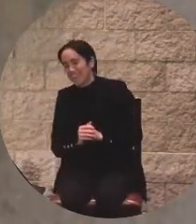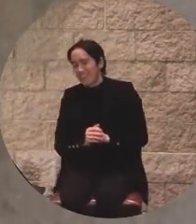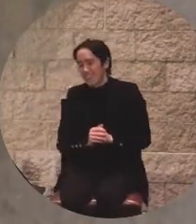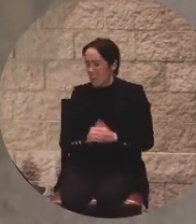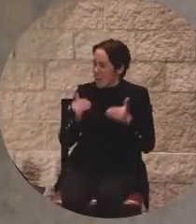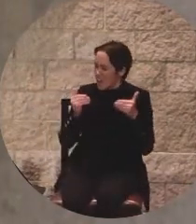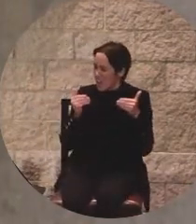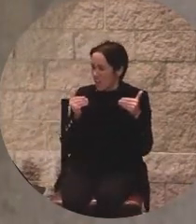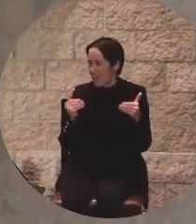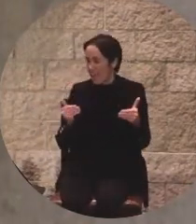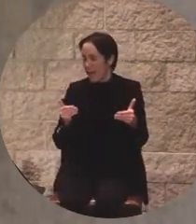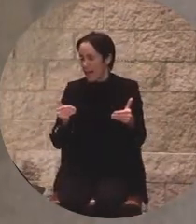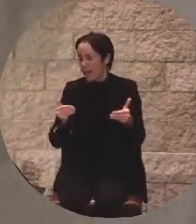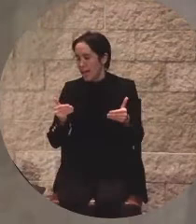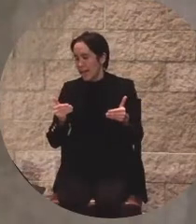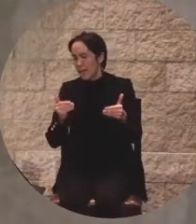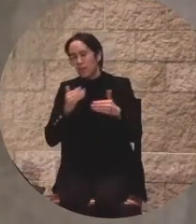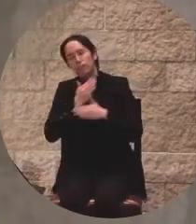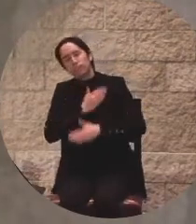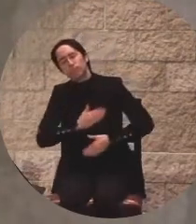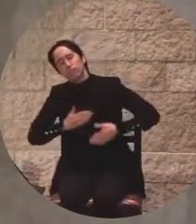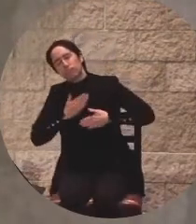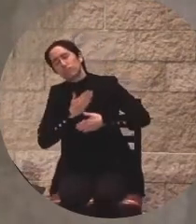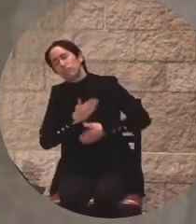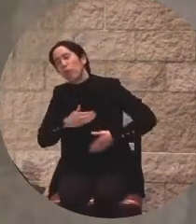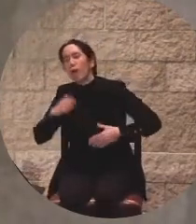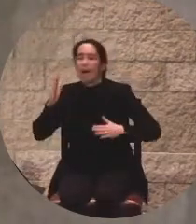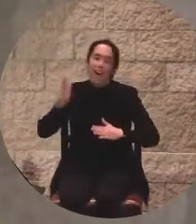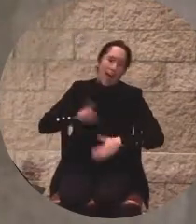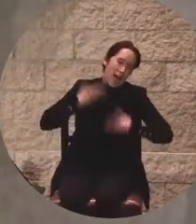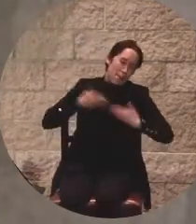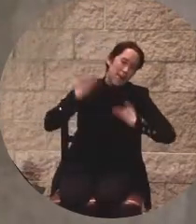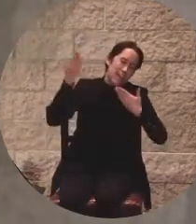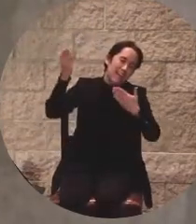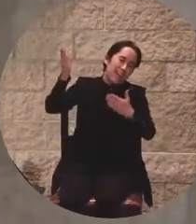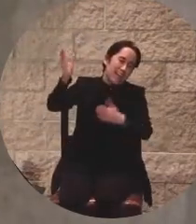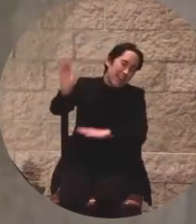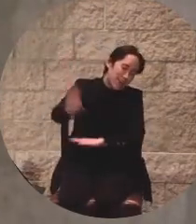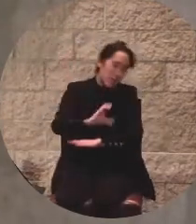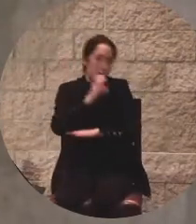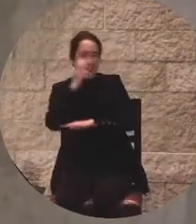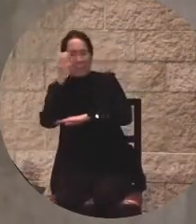Have yourself a merry little